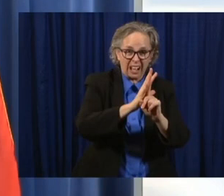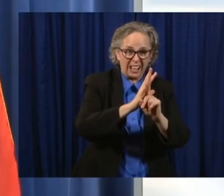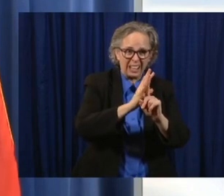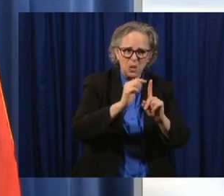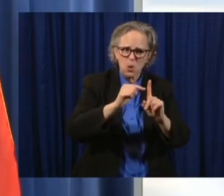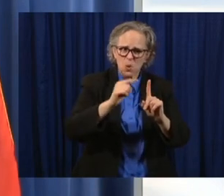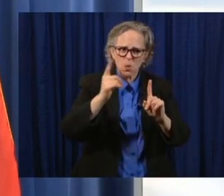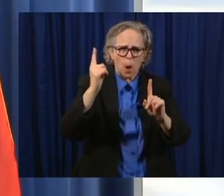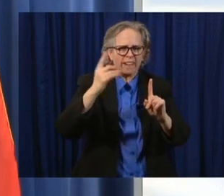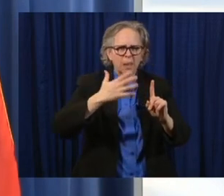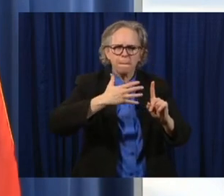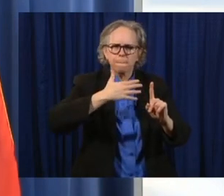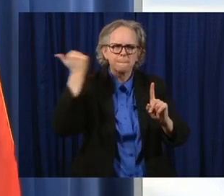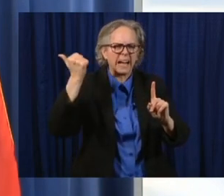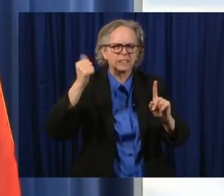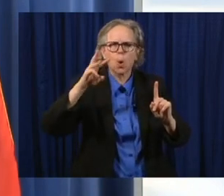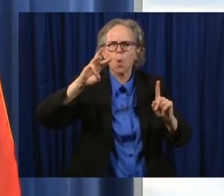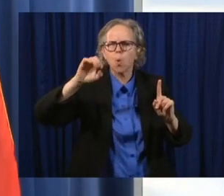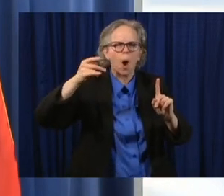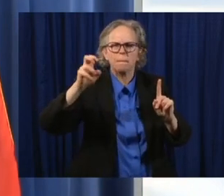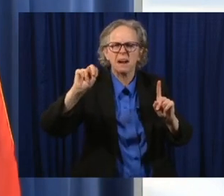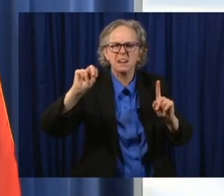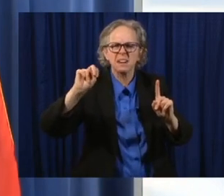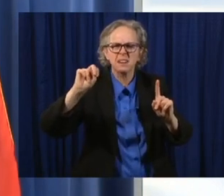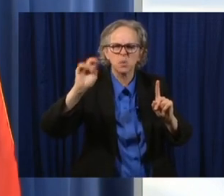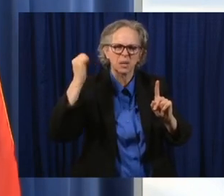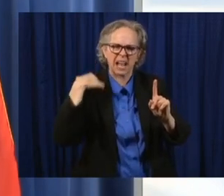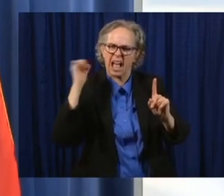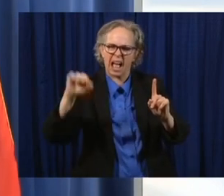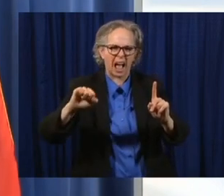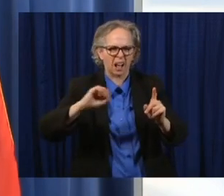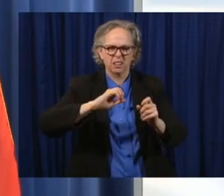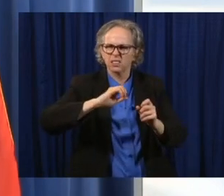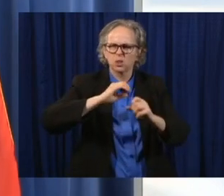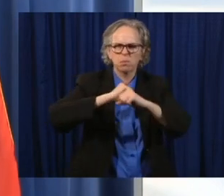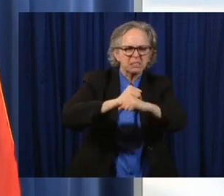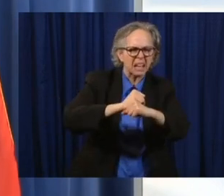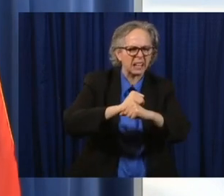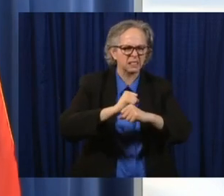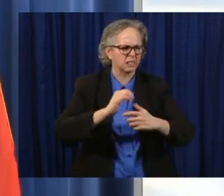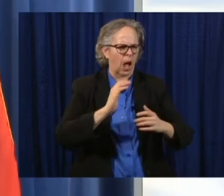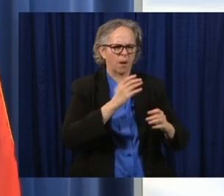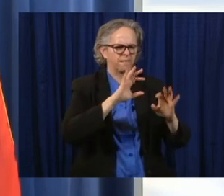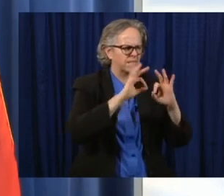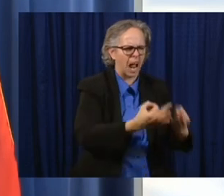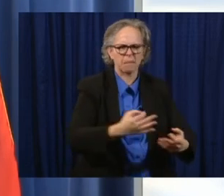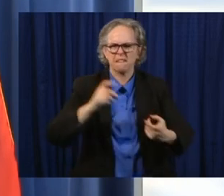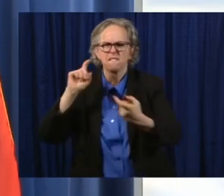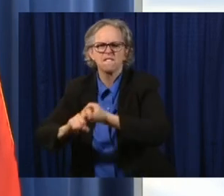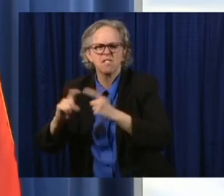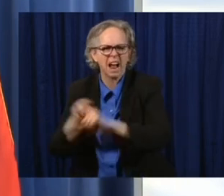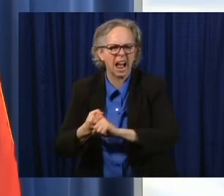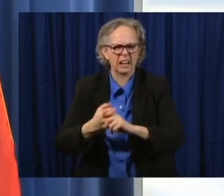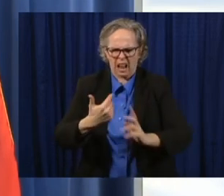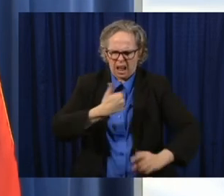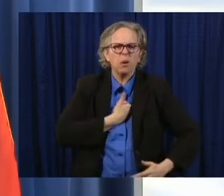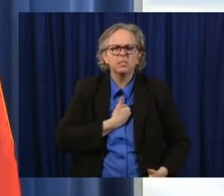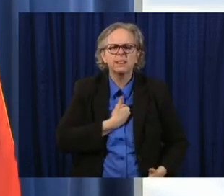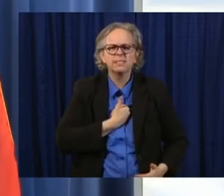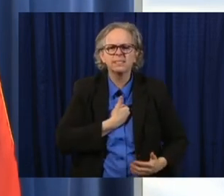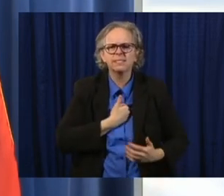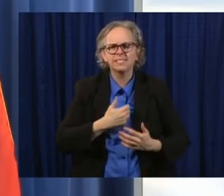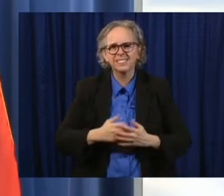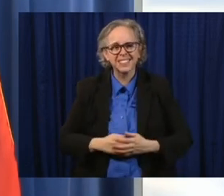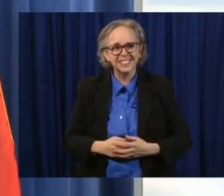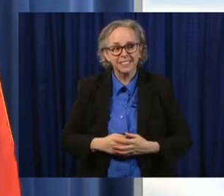to help our families, our friends, and ourselves stay healthy. This is going to all be done in a